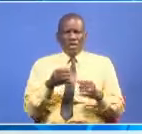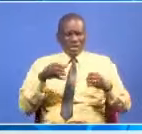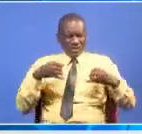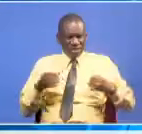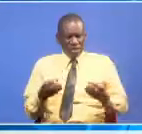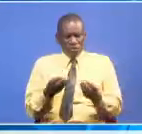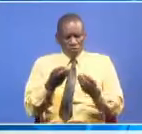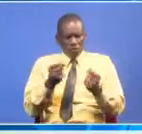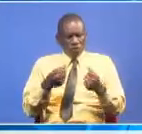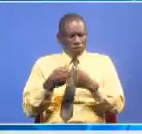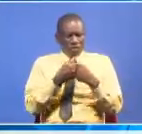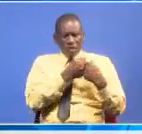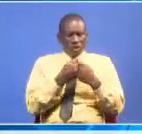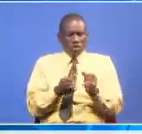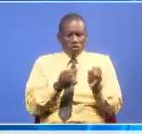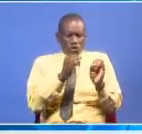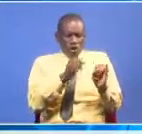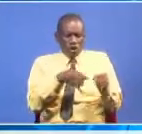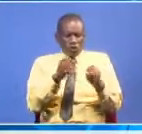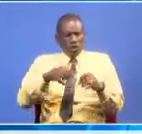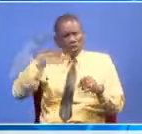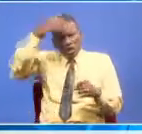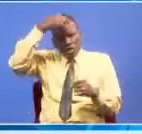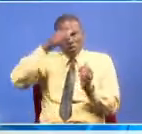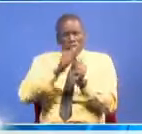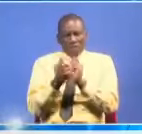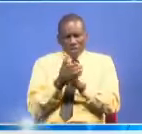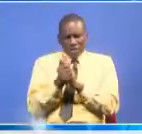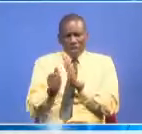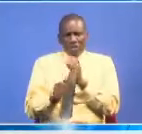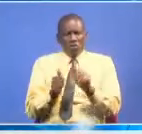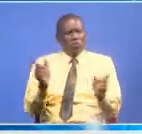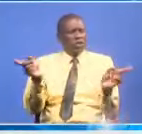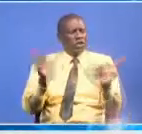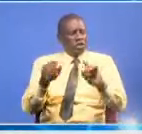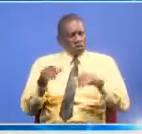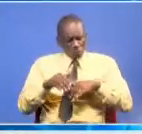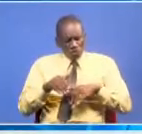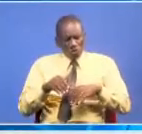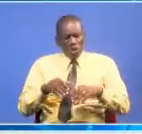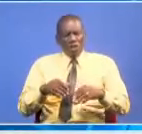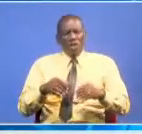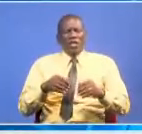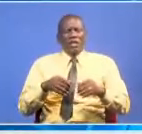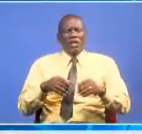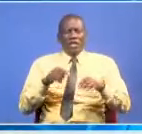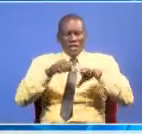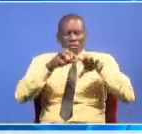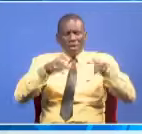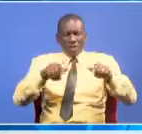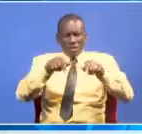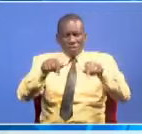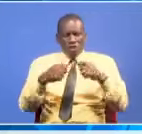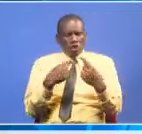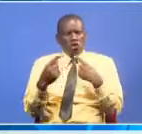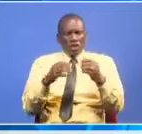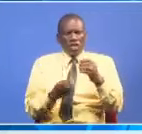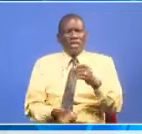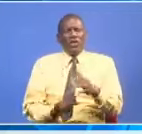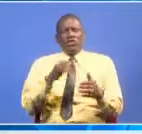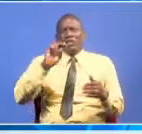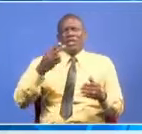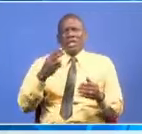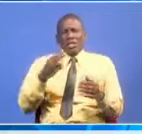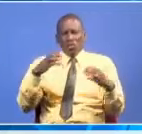cure the challenge of individuals graduating with skills that are not aligned with the market demands. Speaking at the launch of the second edition